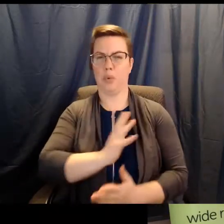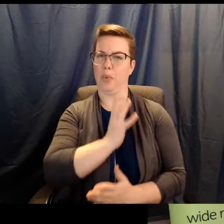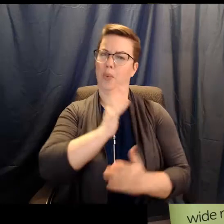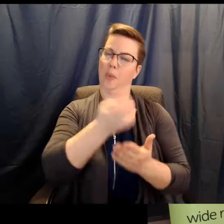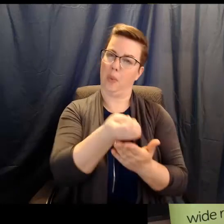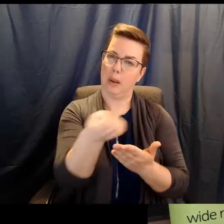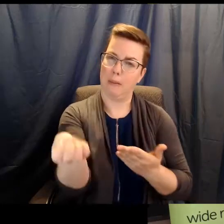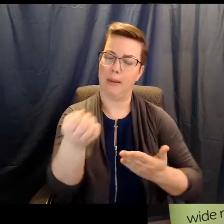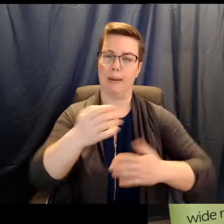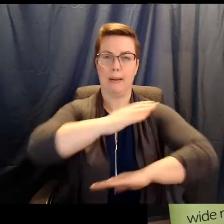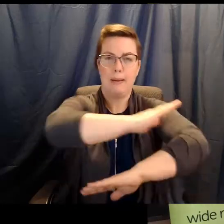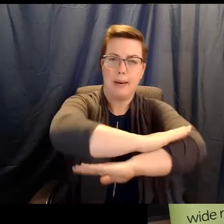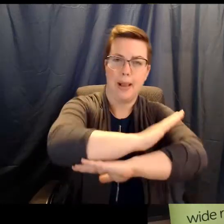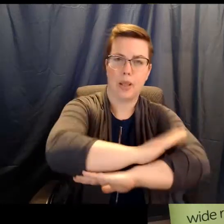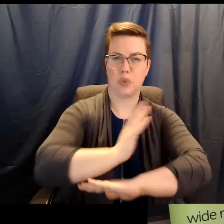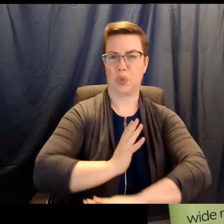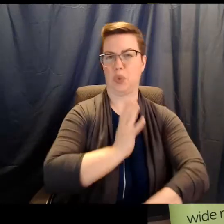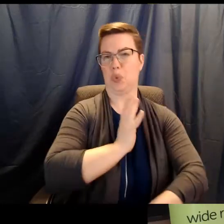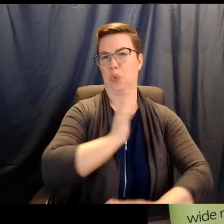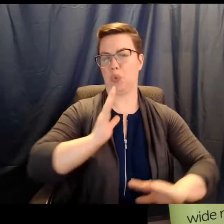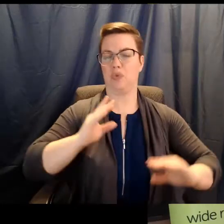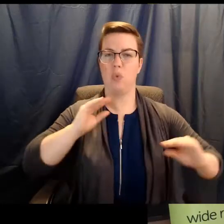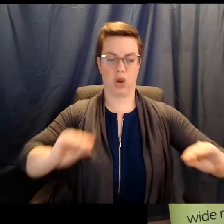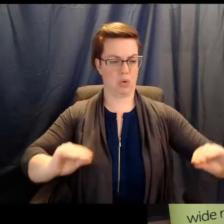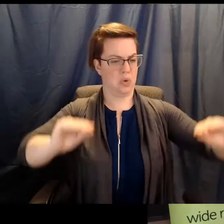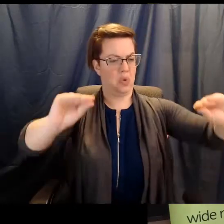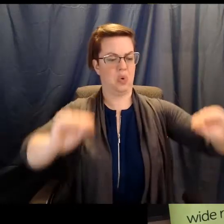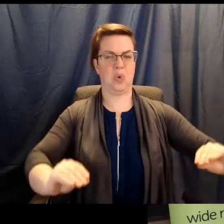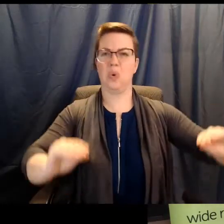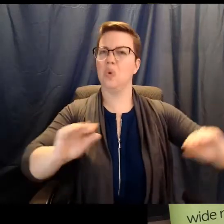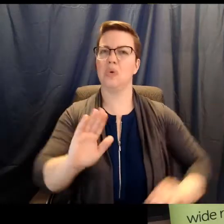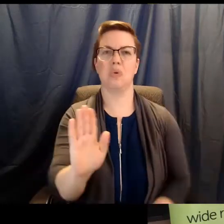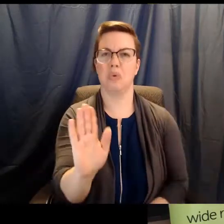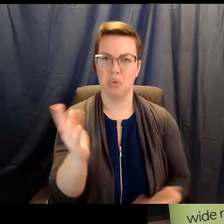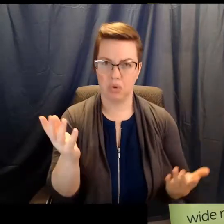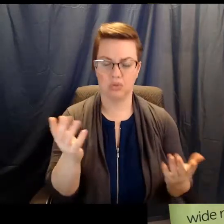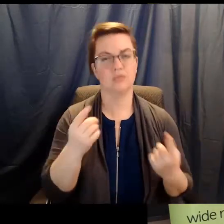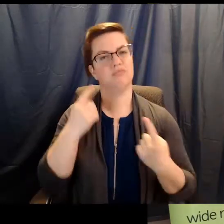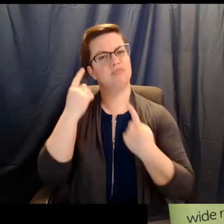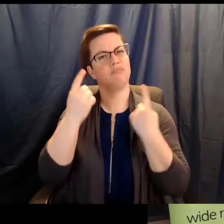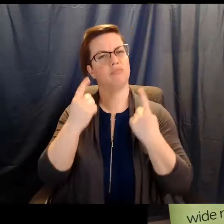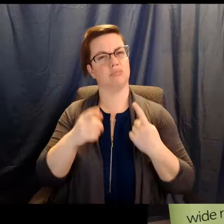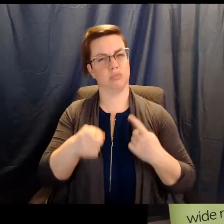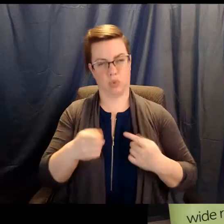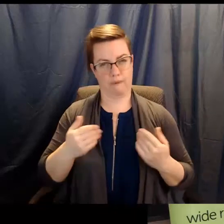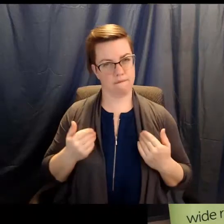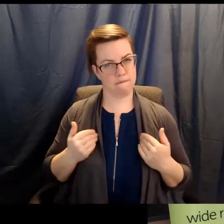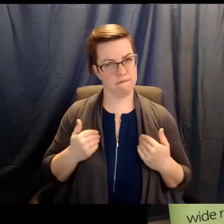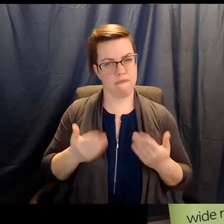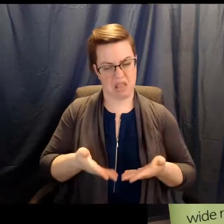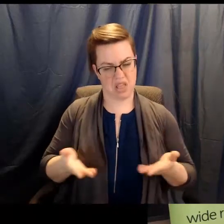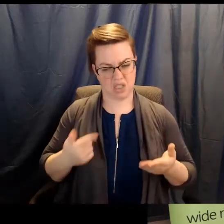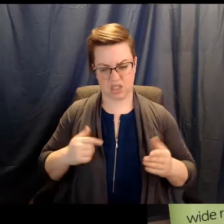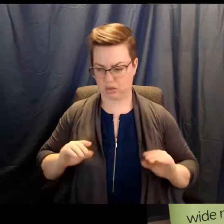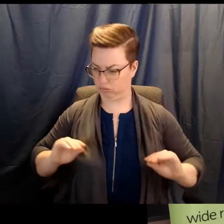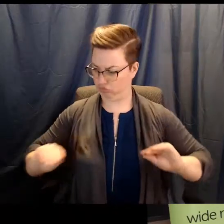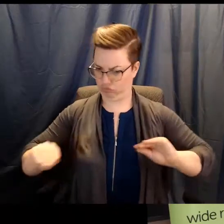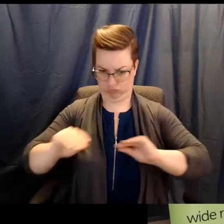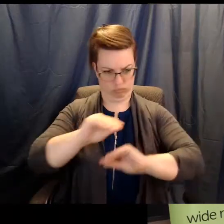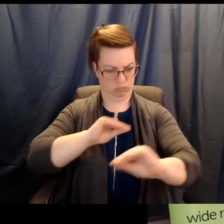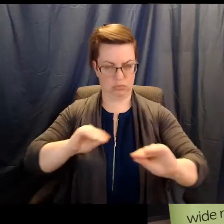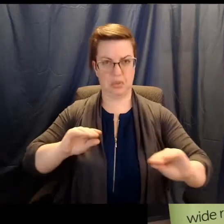think about how are we setting things up with what we have to get into neutral positioning and to change